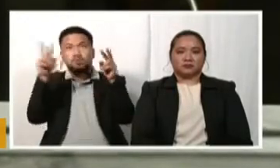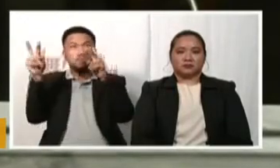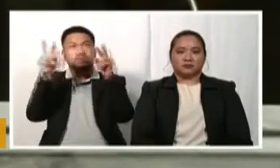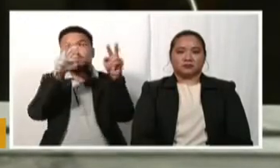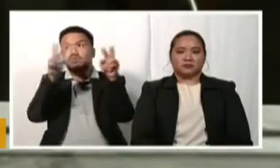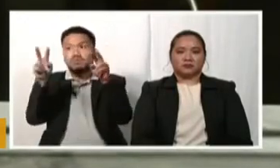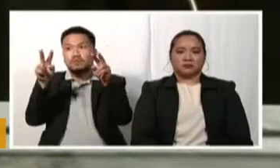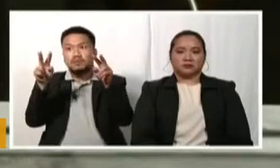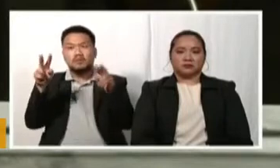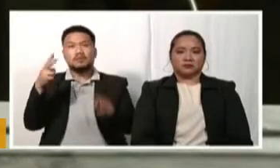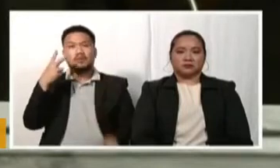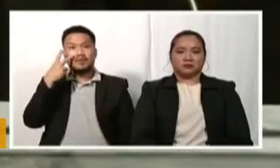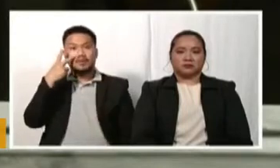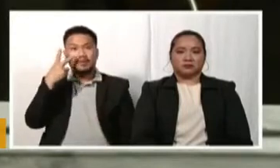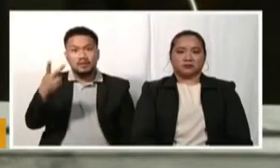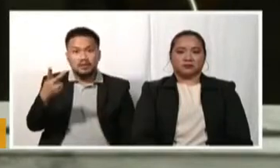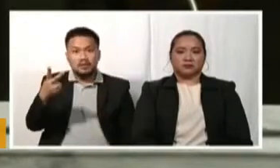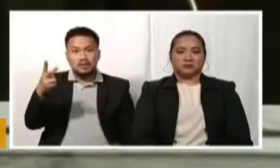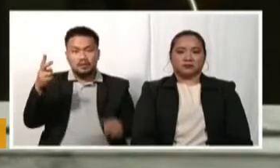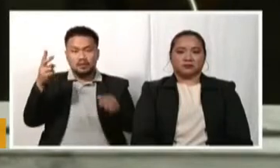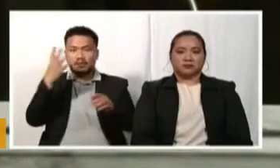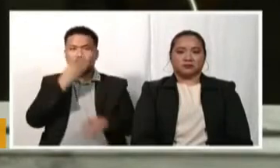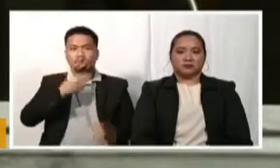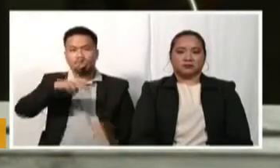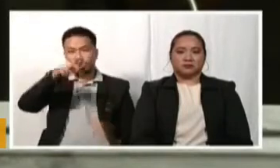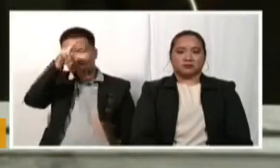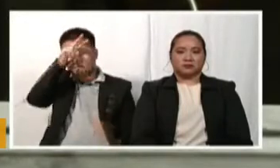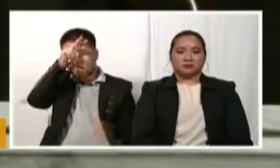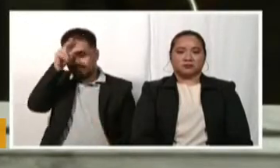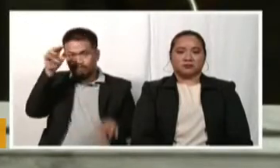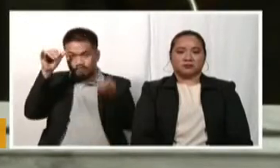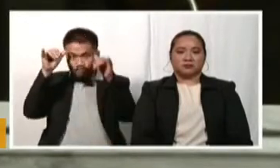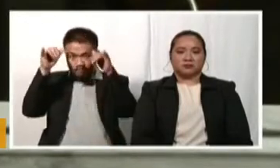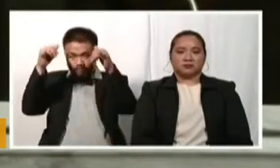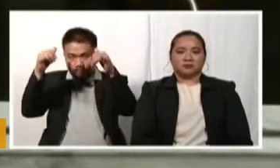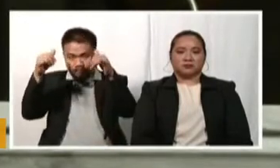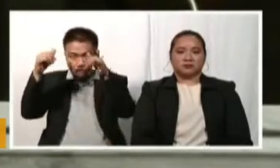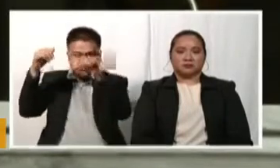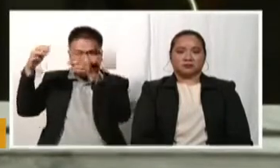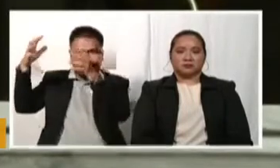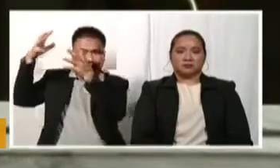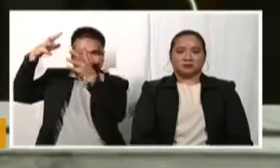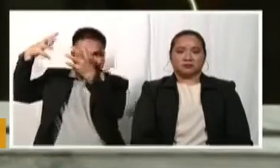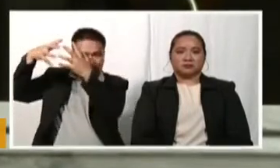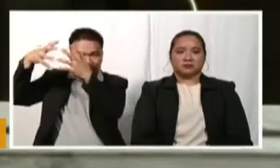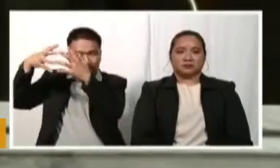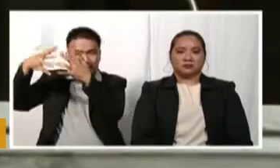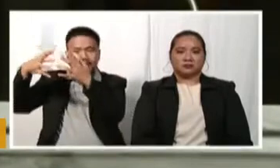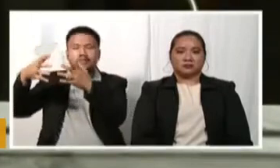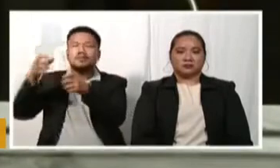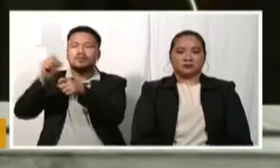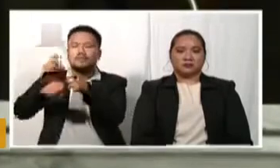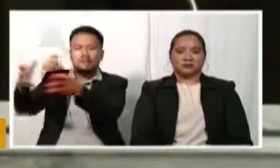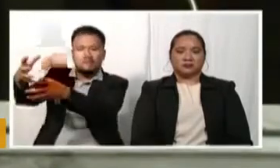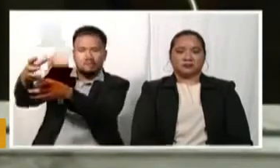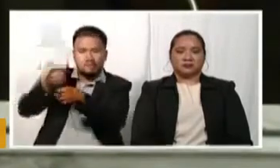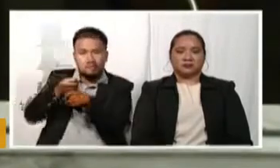a ram caught by its horns in the thicket. So he went and took the